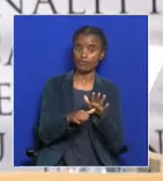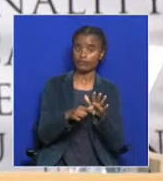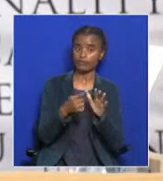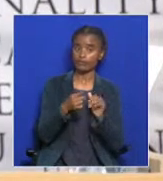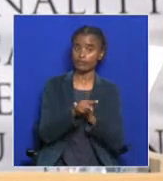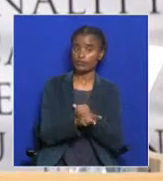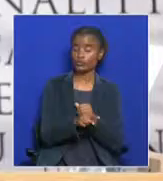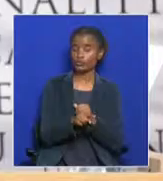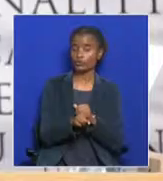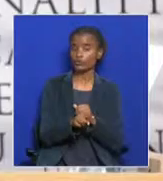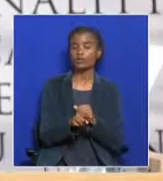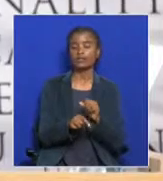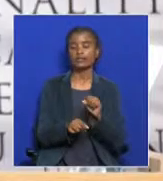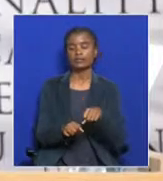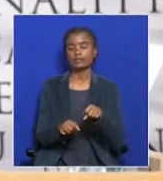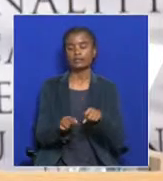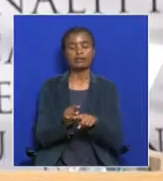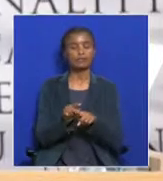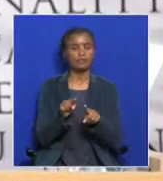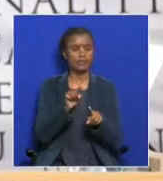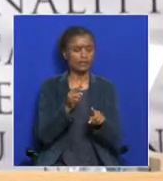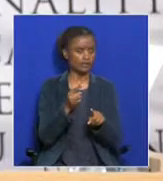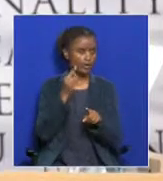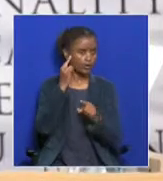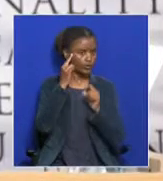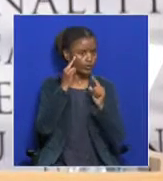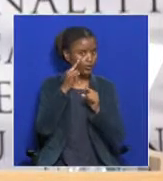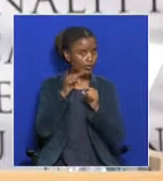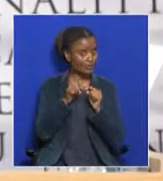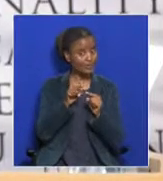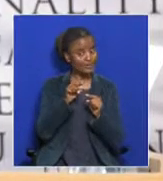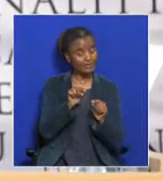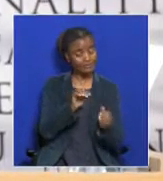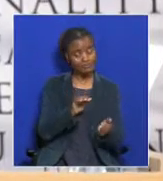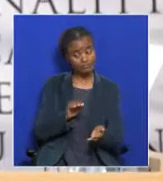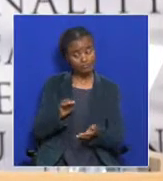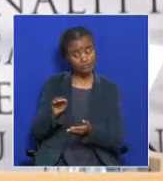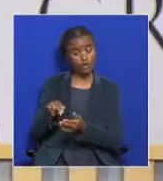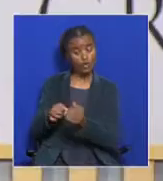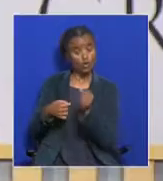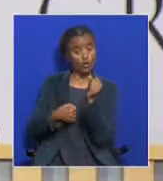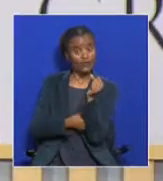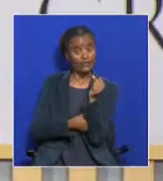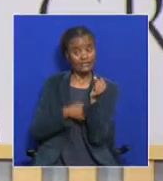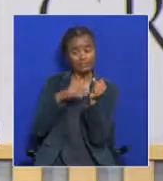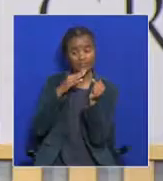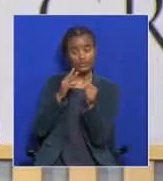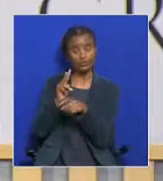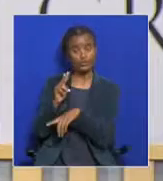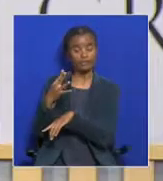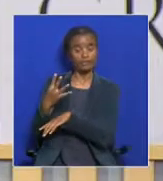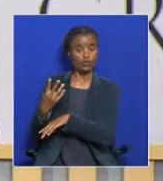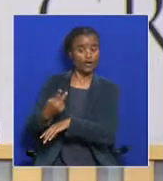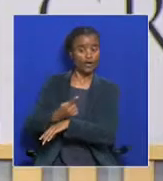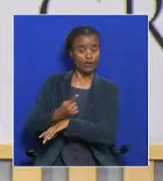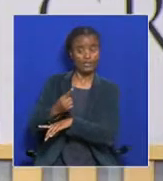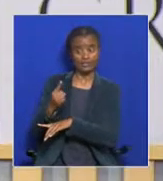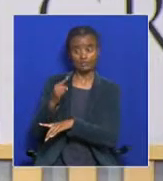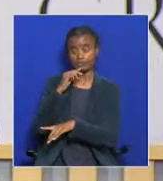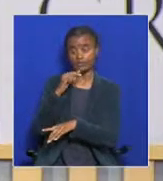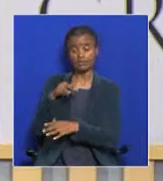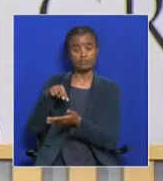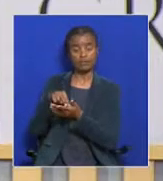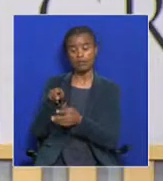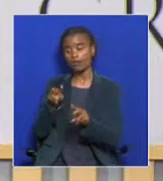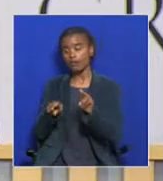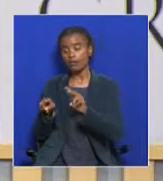are advised to store it in an office that is not meant 24 hours. It's an office. Yes. So it was